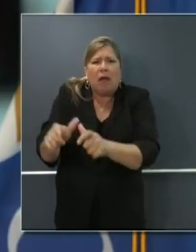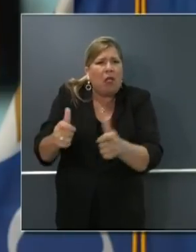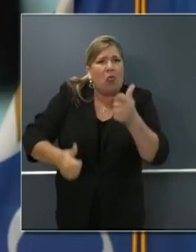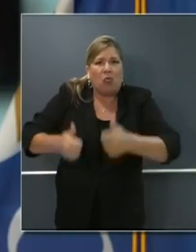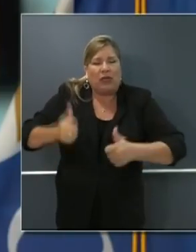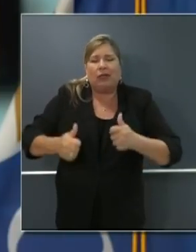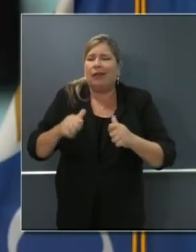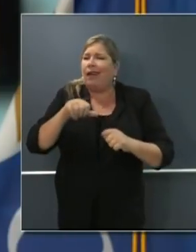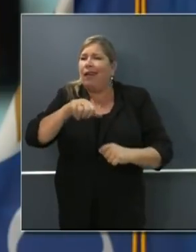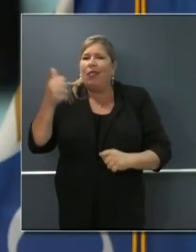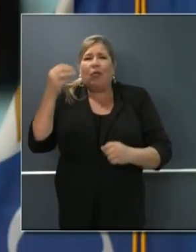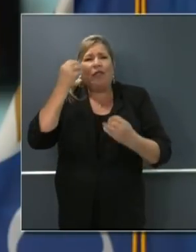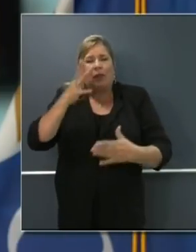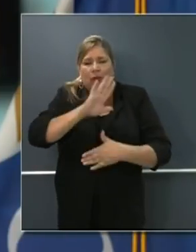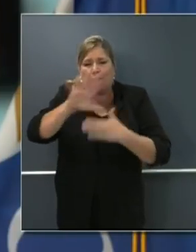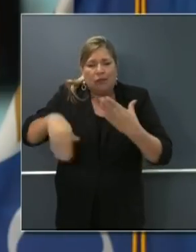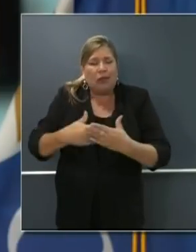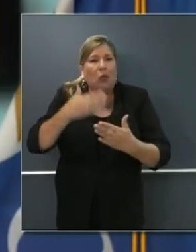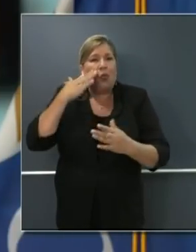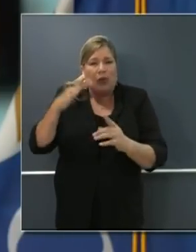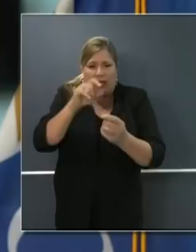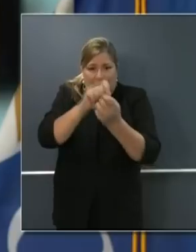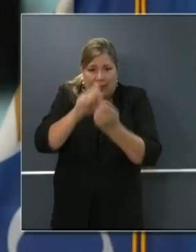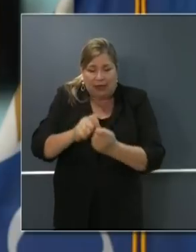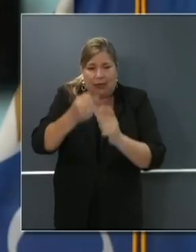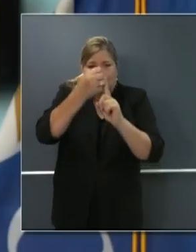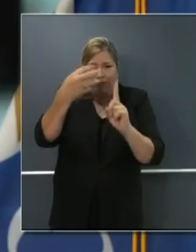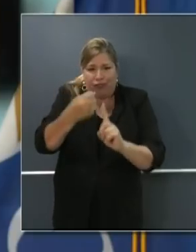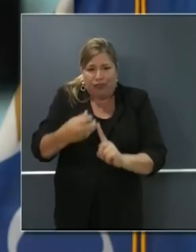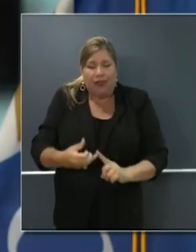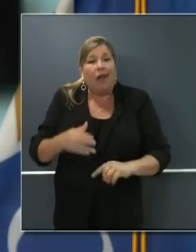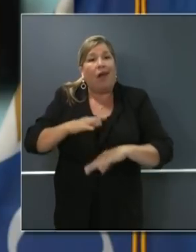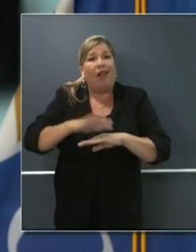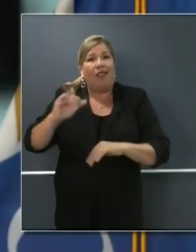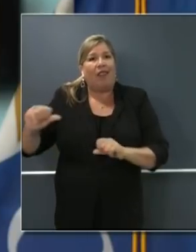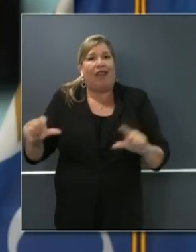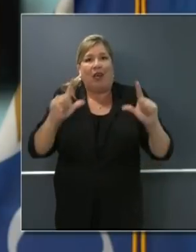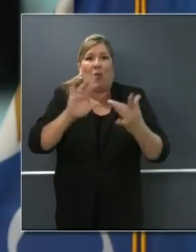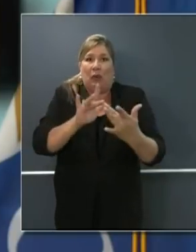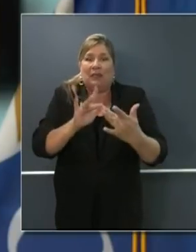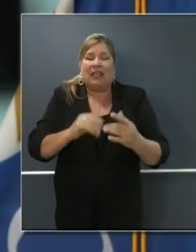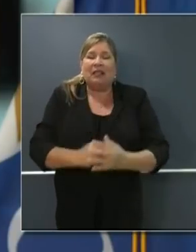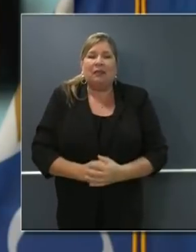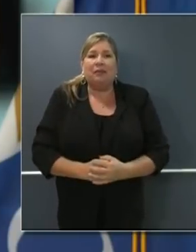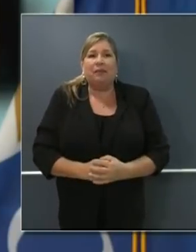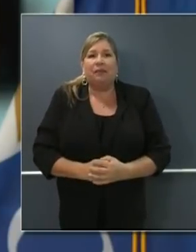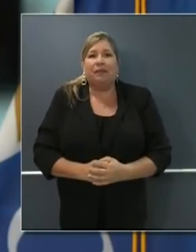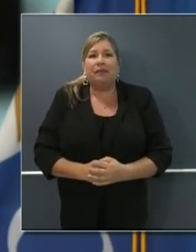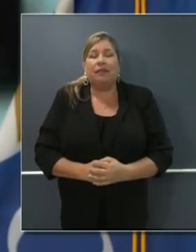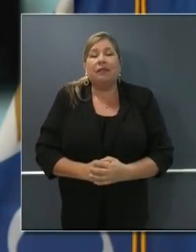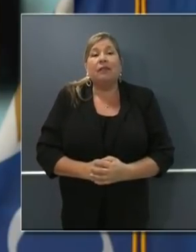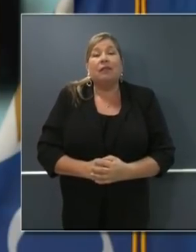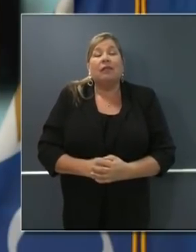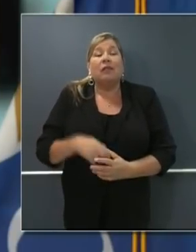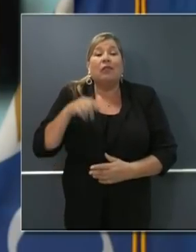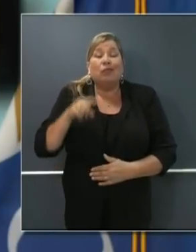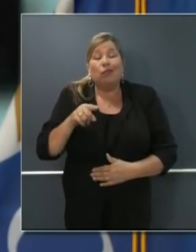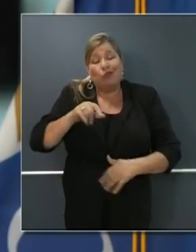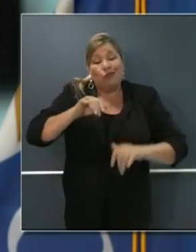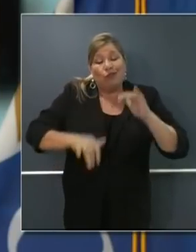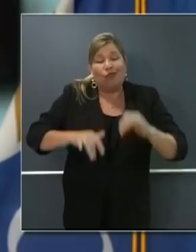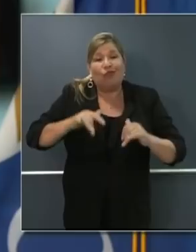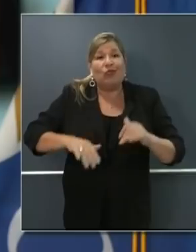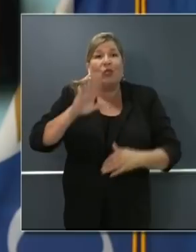information that is now being made available all throughout the state of California. There's still areas, if you have your zip code, where we